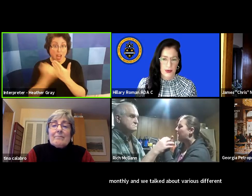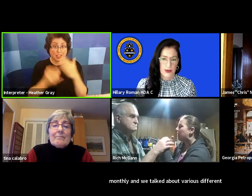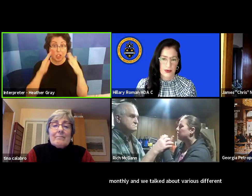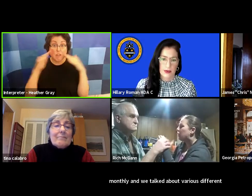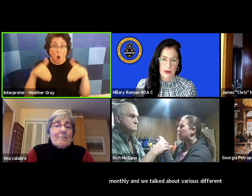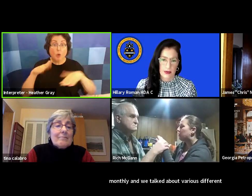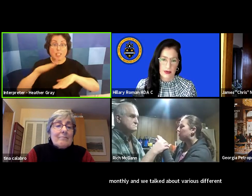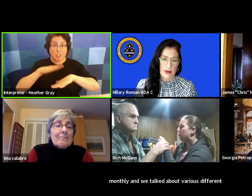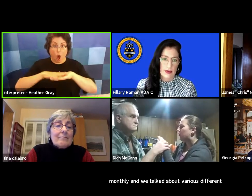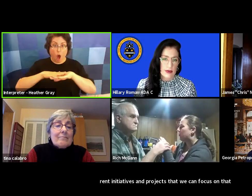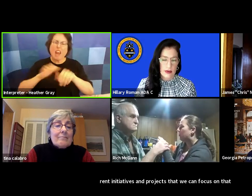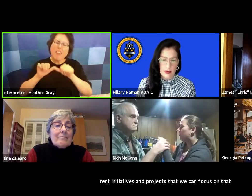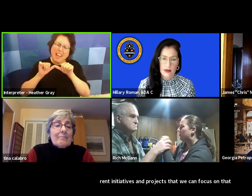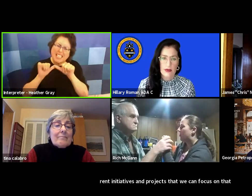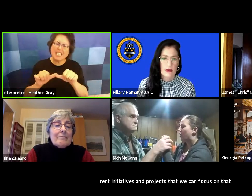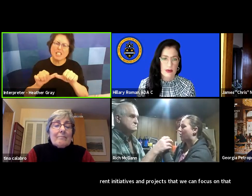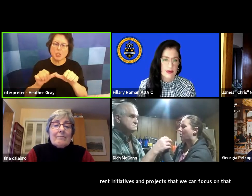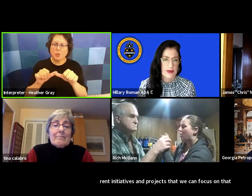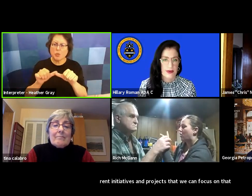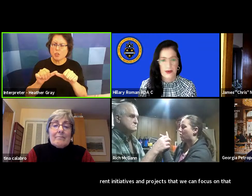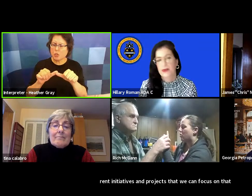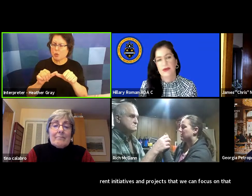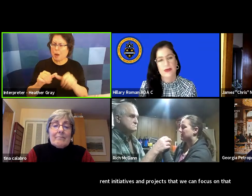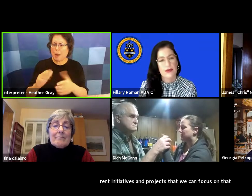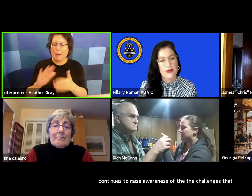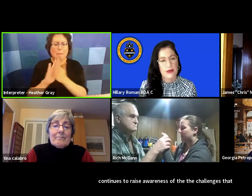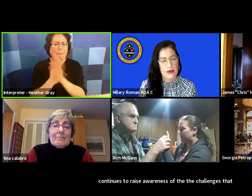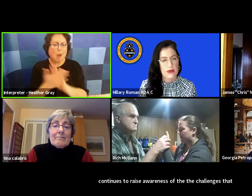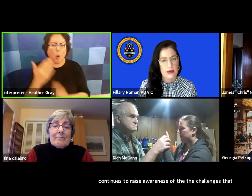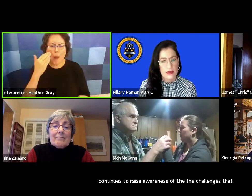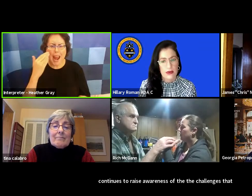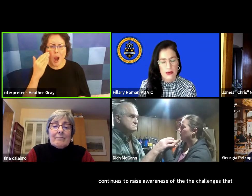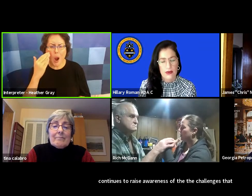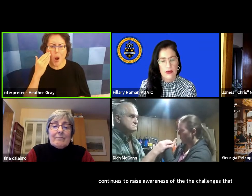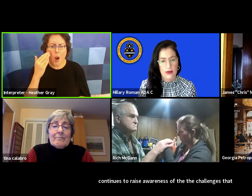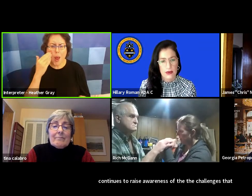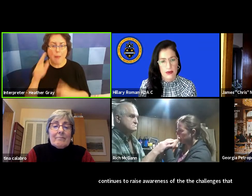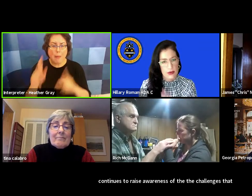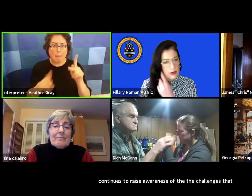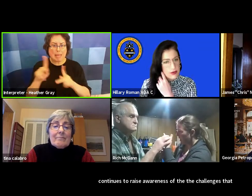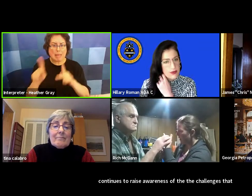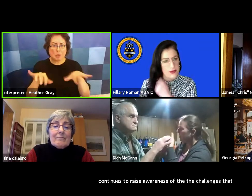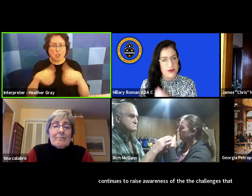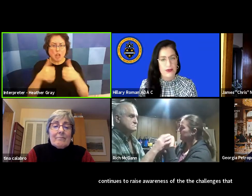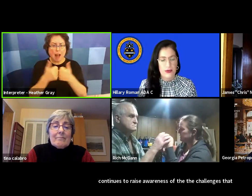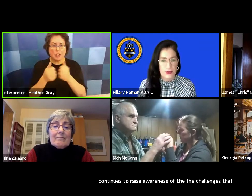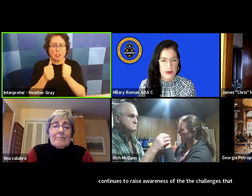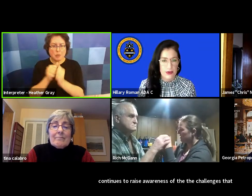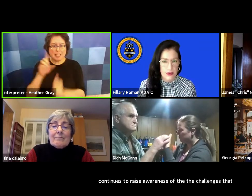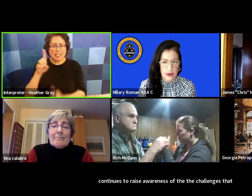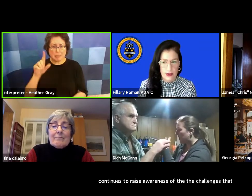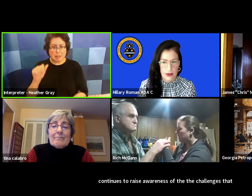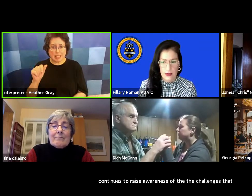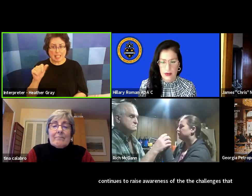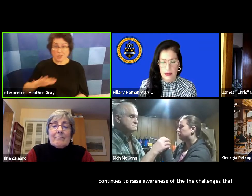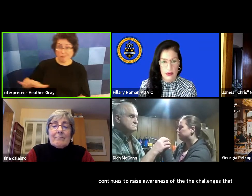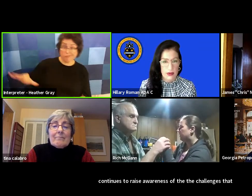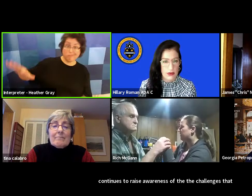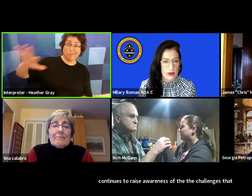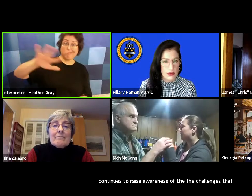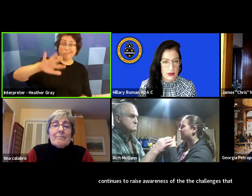that continues to raise awareness of the challenges that people with disabilities face in the Oakland community, as well as throughout the region.